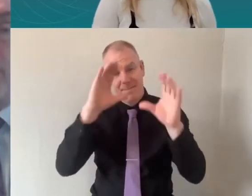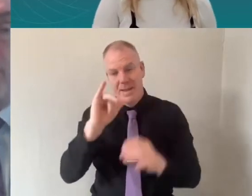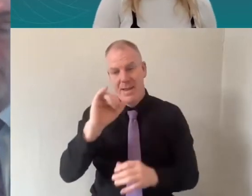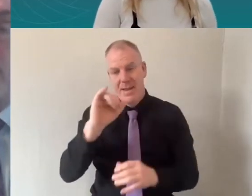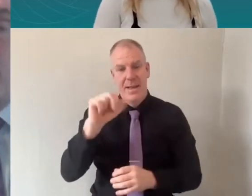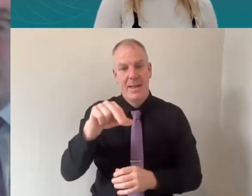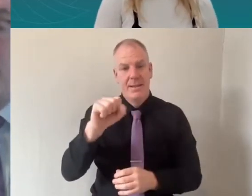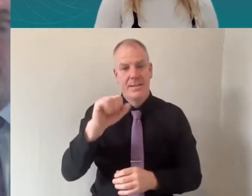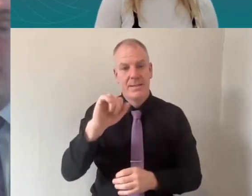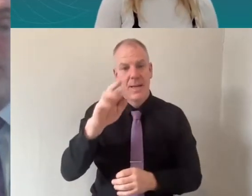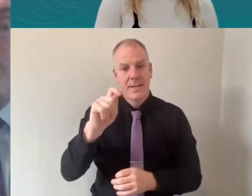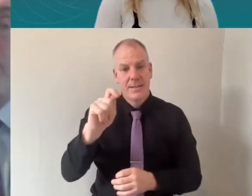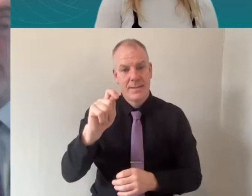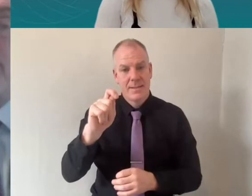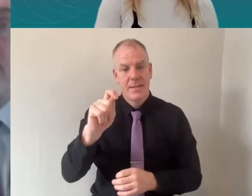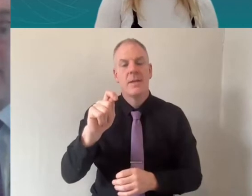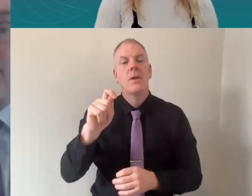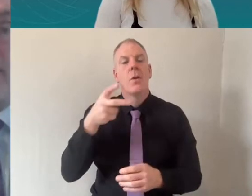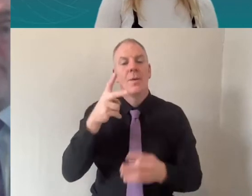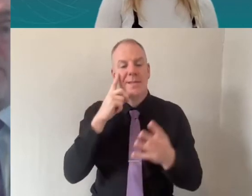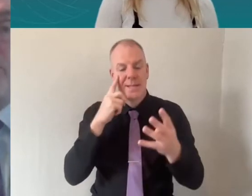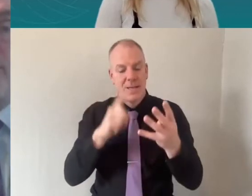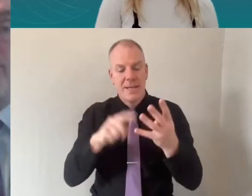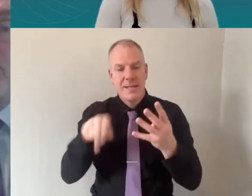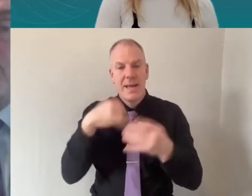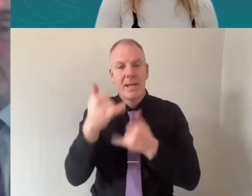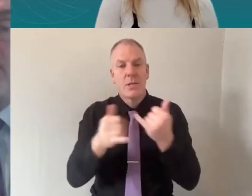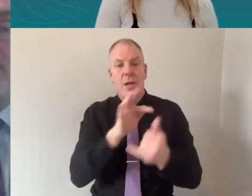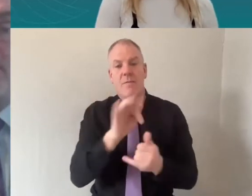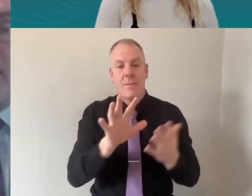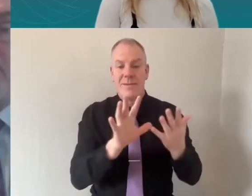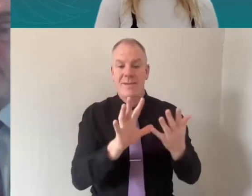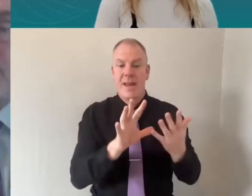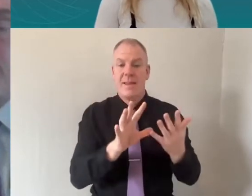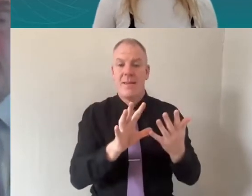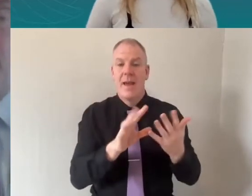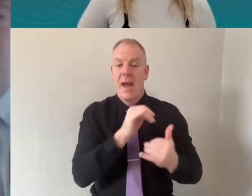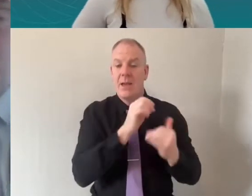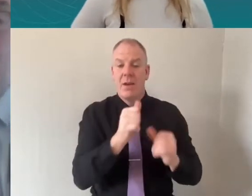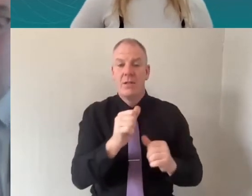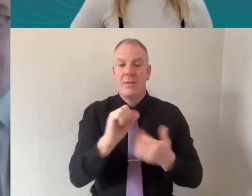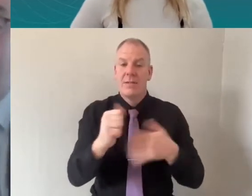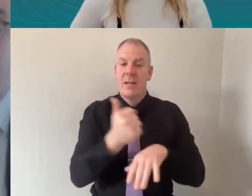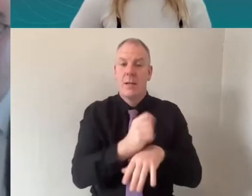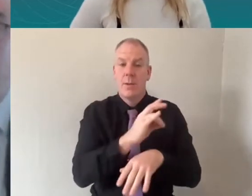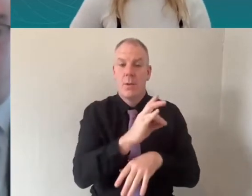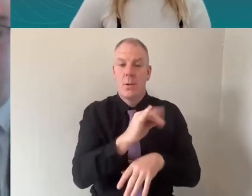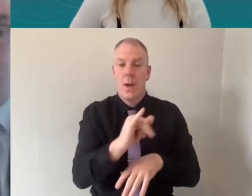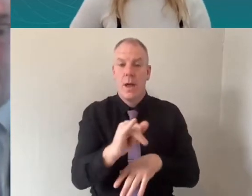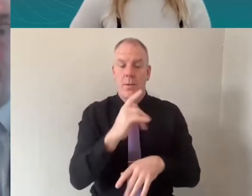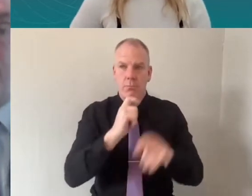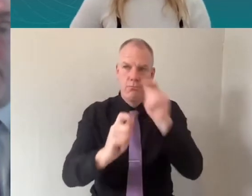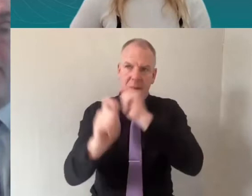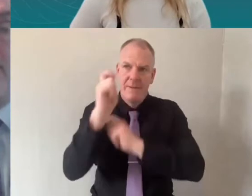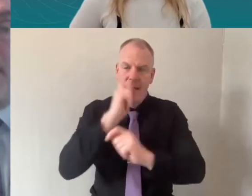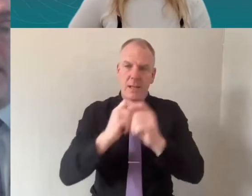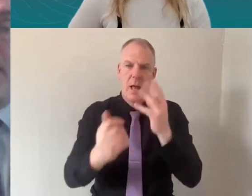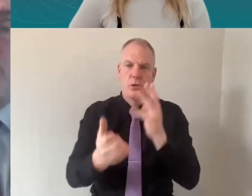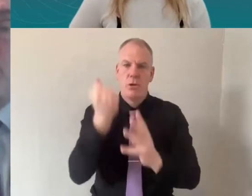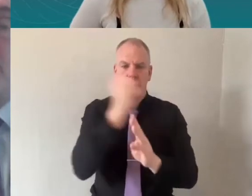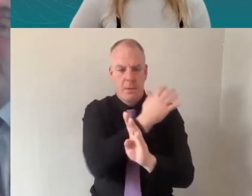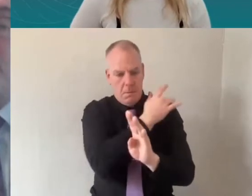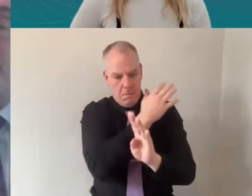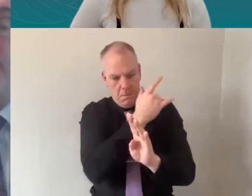occur next year, when on the occasion of the 10th anniversary of QQI's establishment, we will reflect on the achievements of the